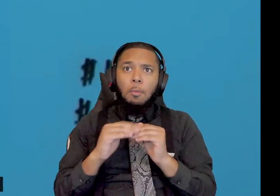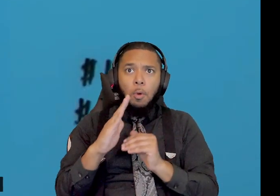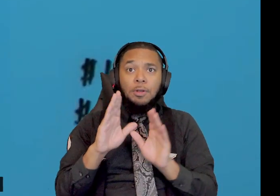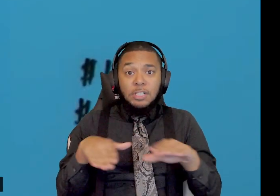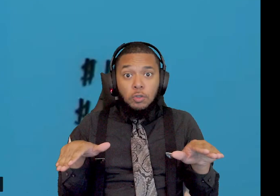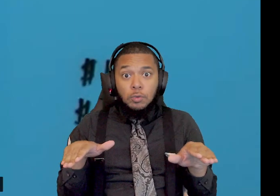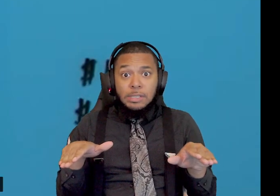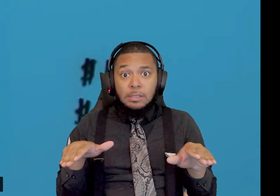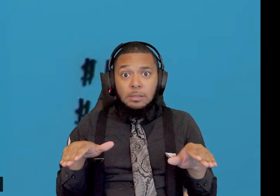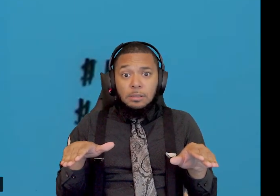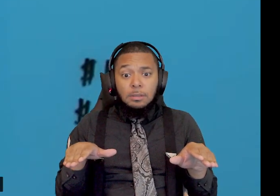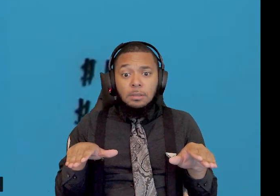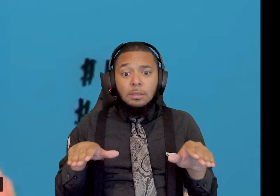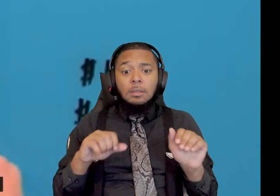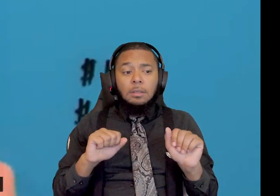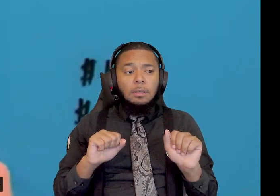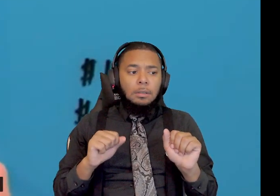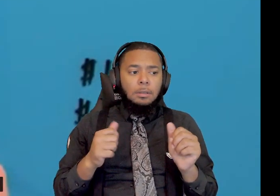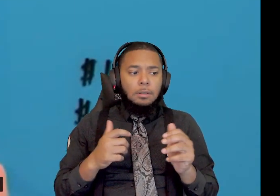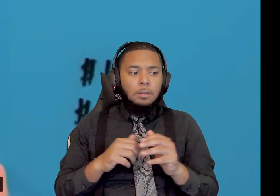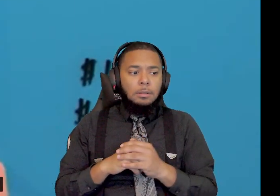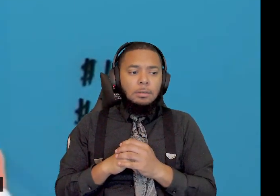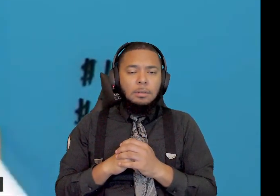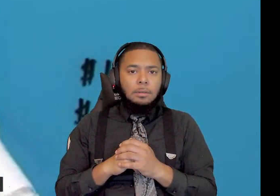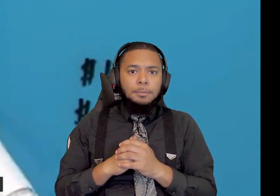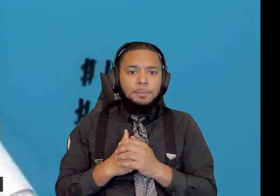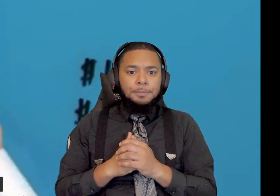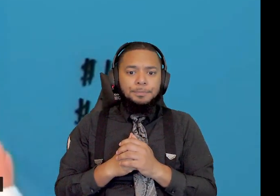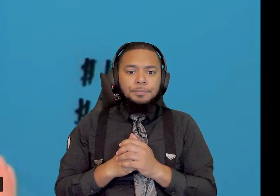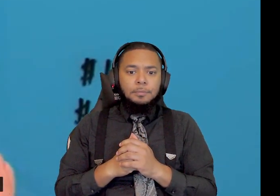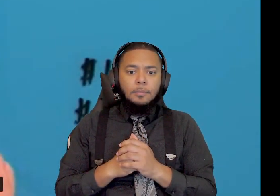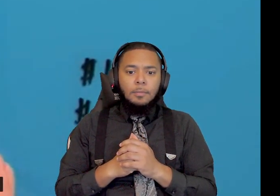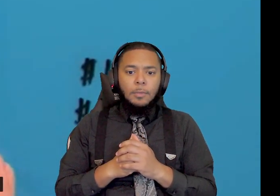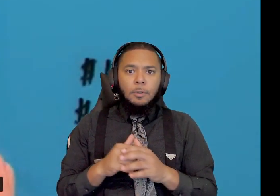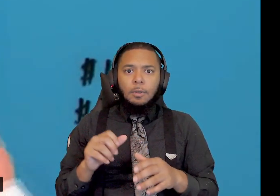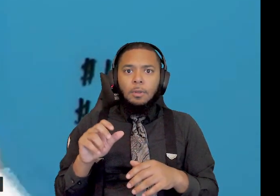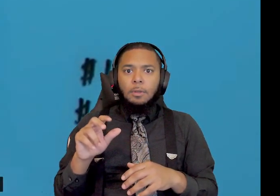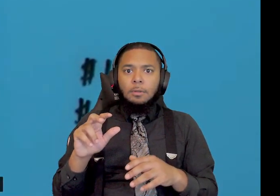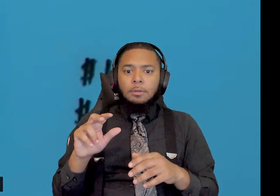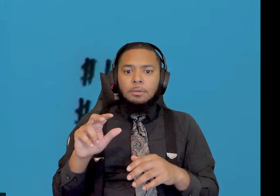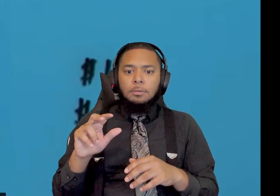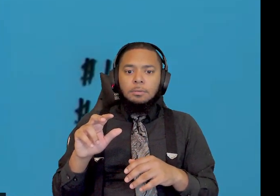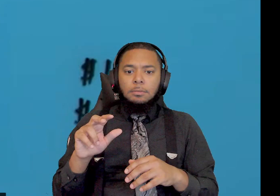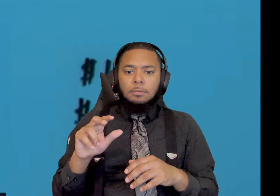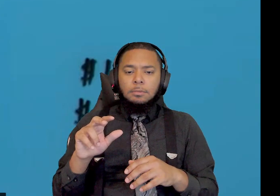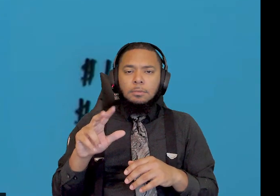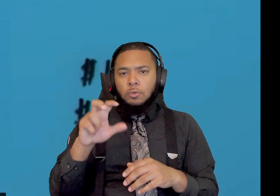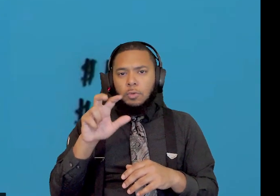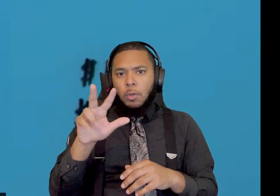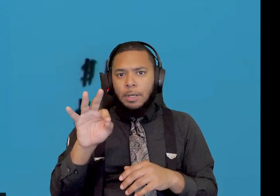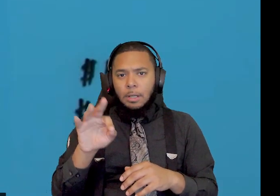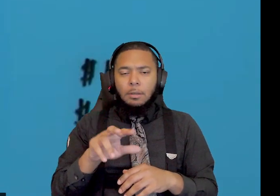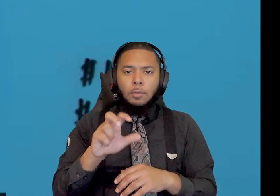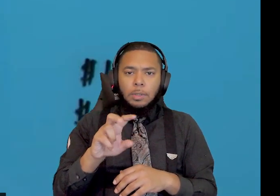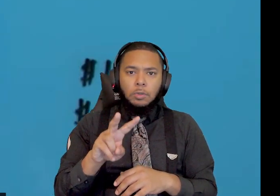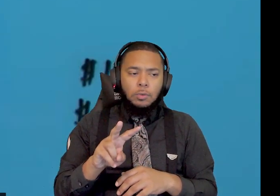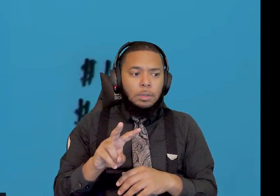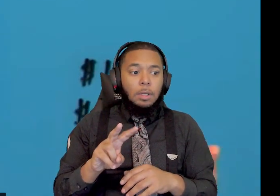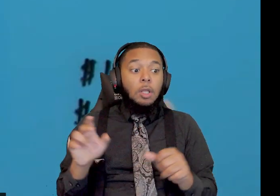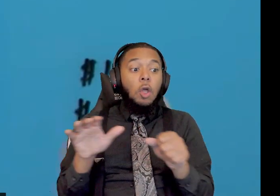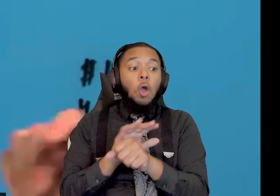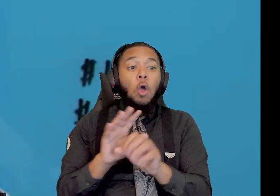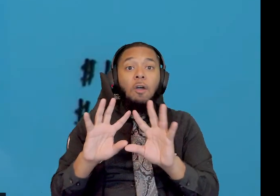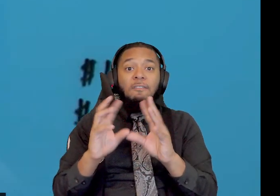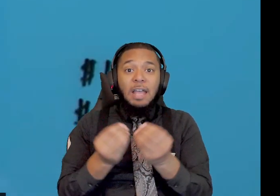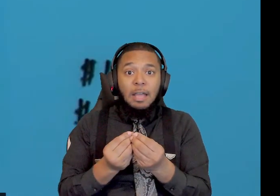then your it goes from 39 to 302 and then if you put the whole family on there